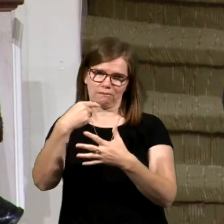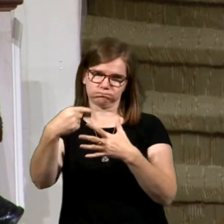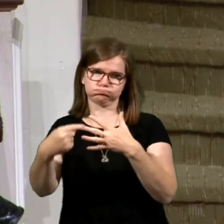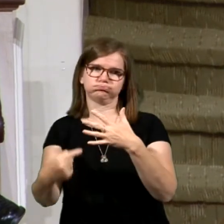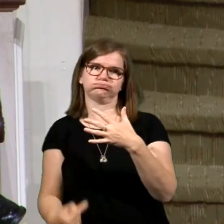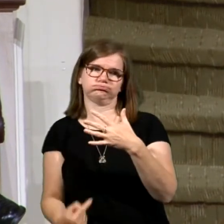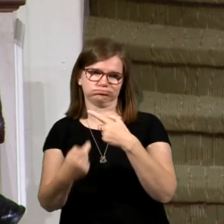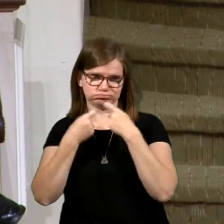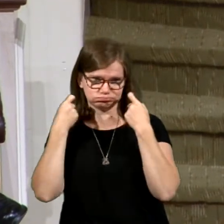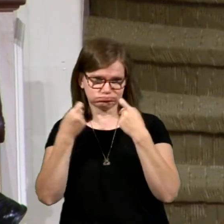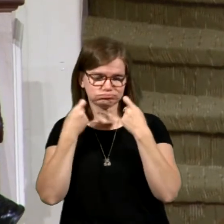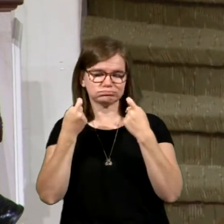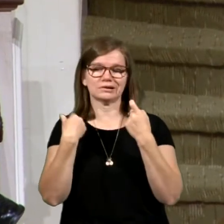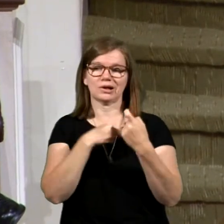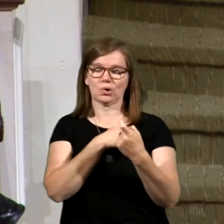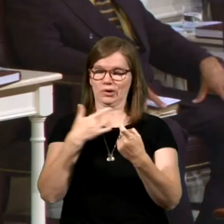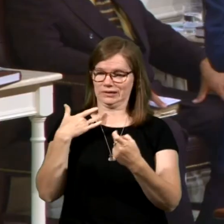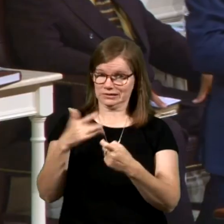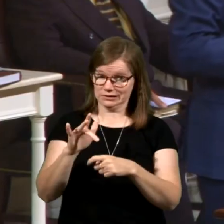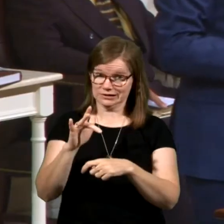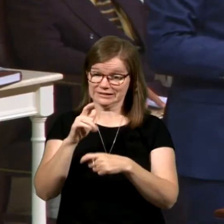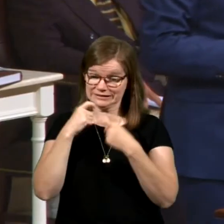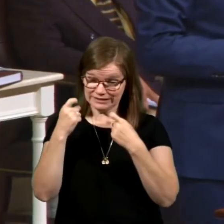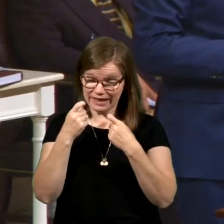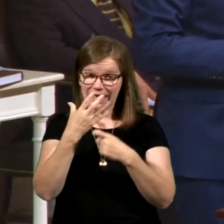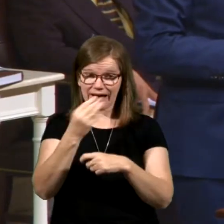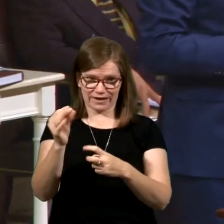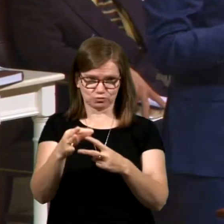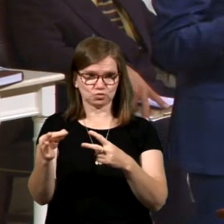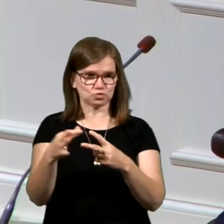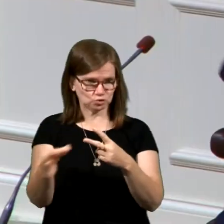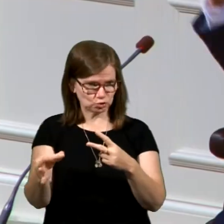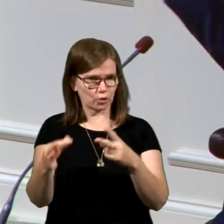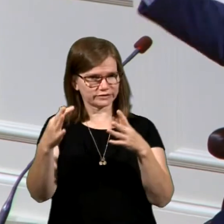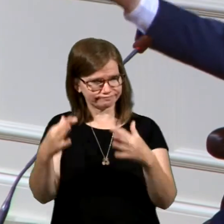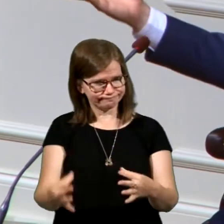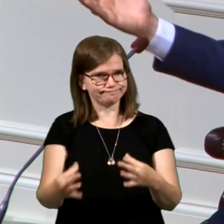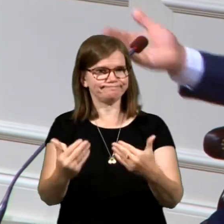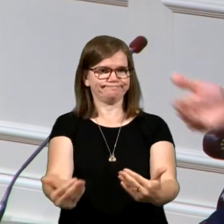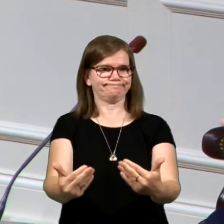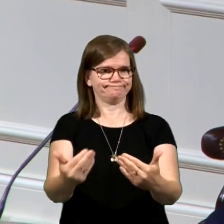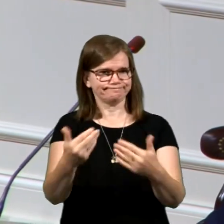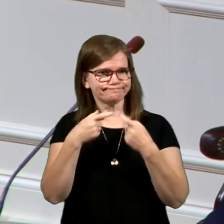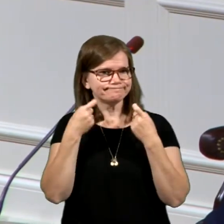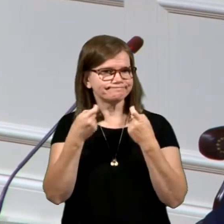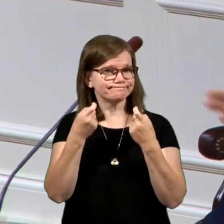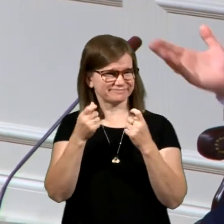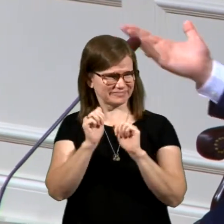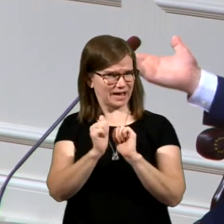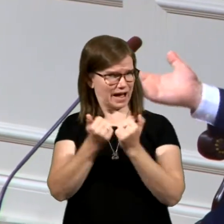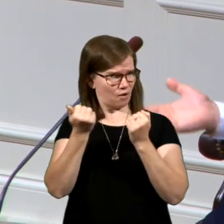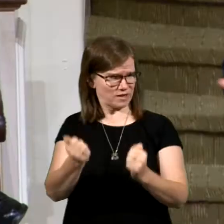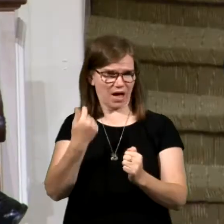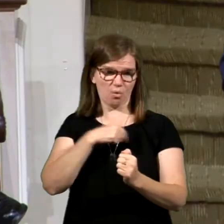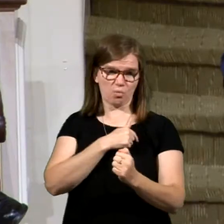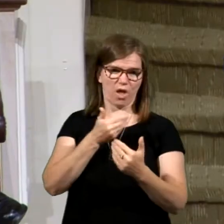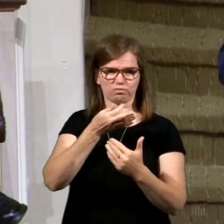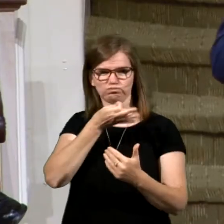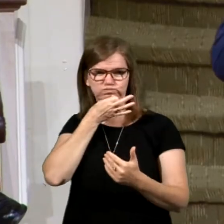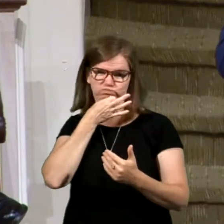We sin by nature, and we sin by our choice. How can we just prance into His presence? We cannot